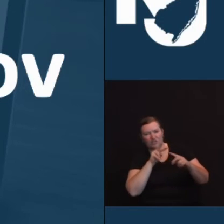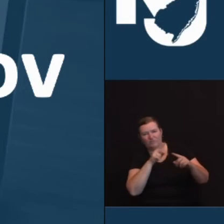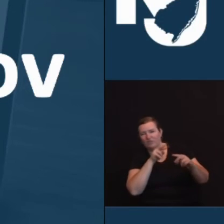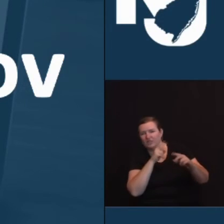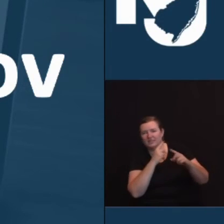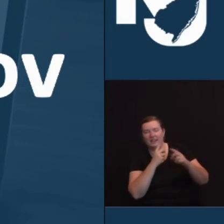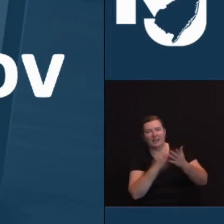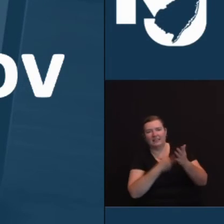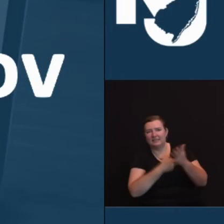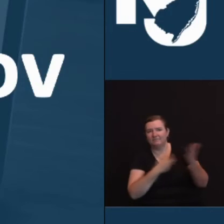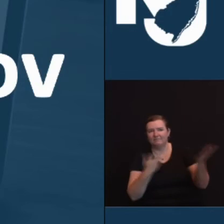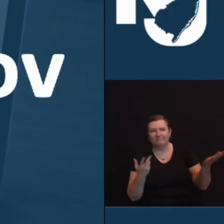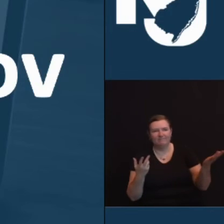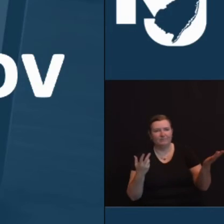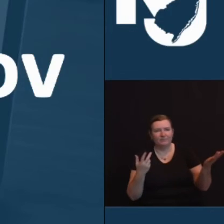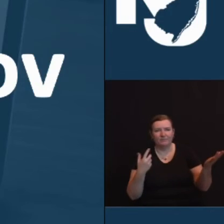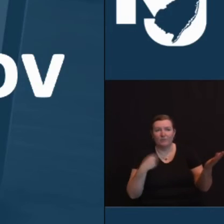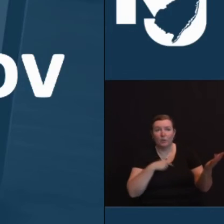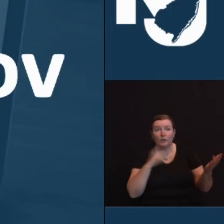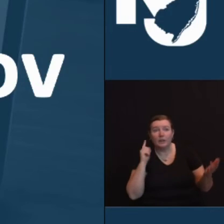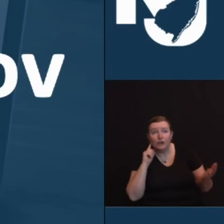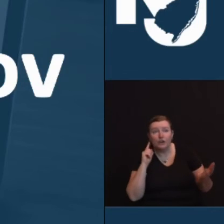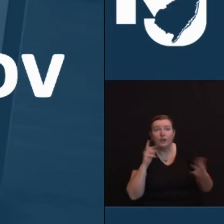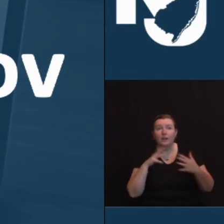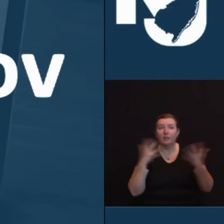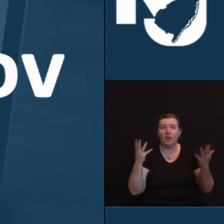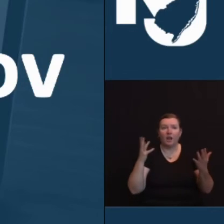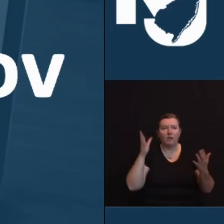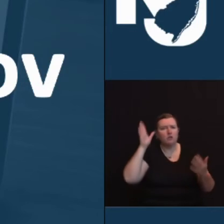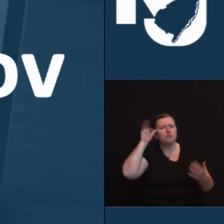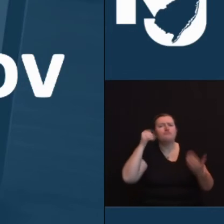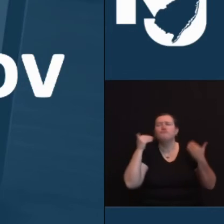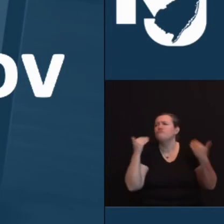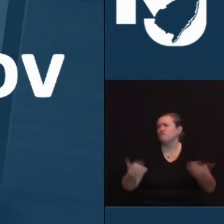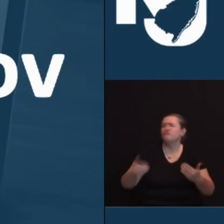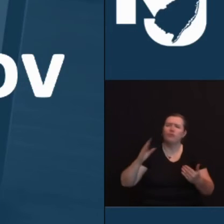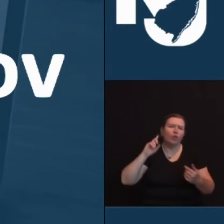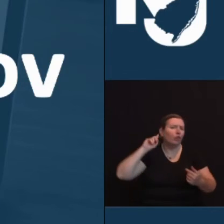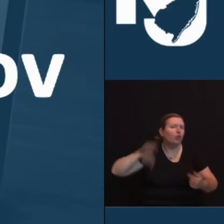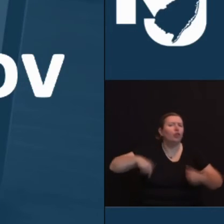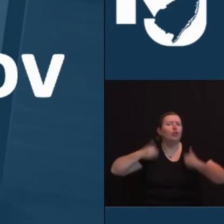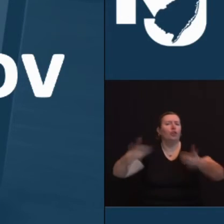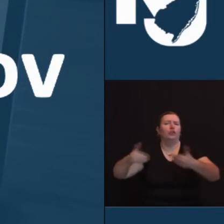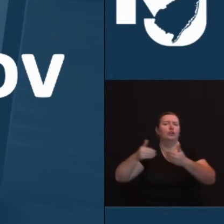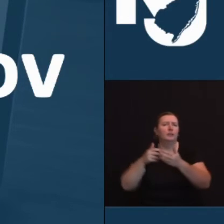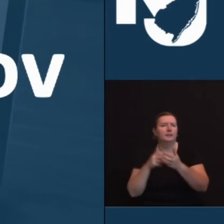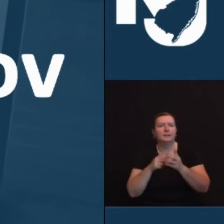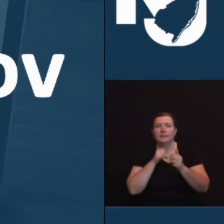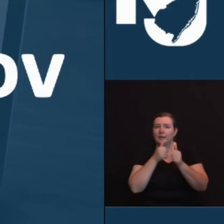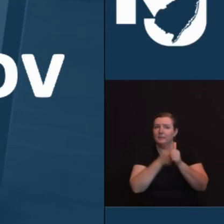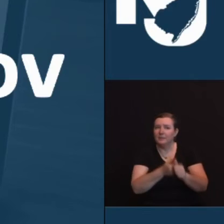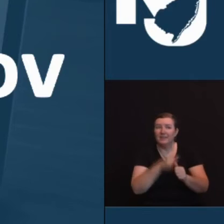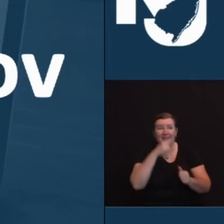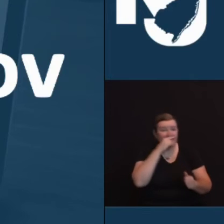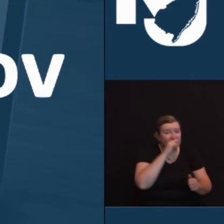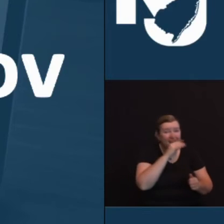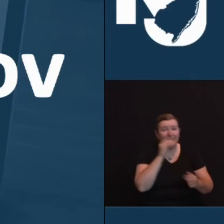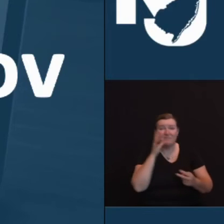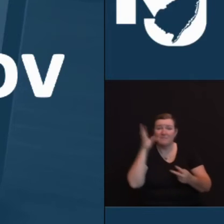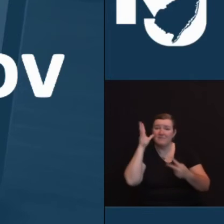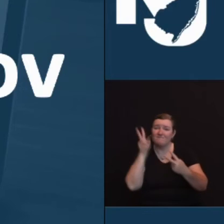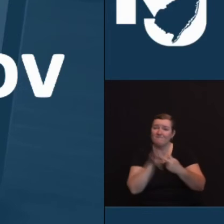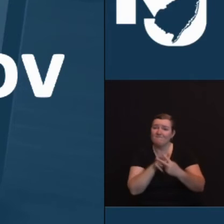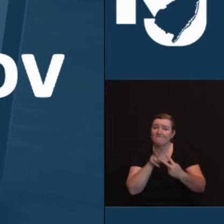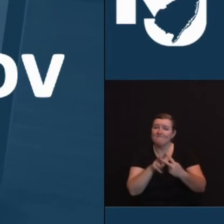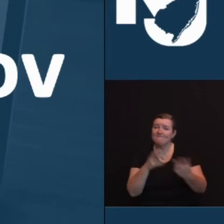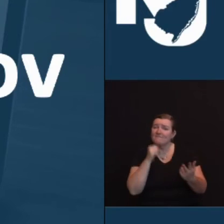here or there, a lot of non-compliance, including by parents. So I want anyone who's playing hockey or whose mom and dad or have